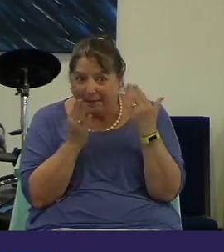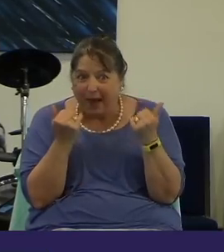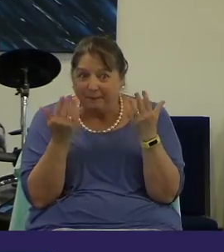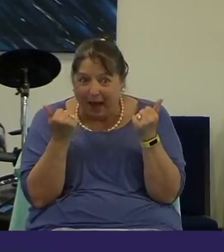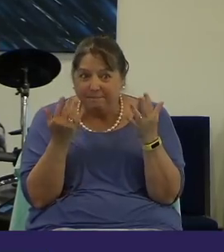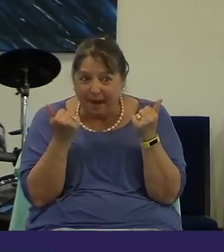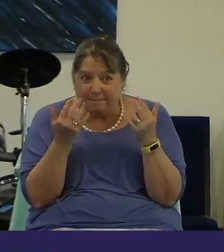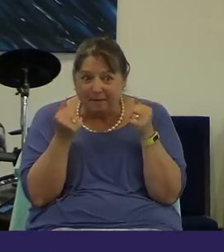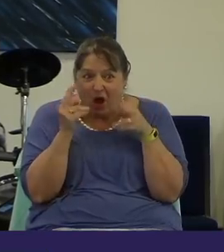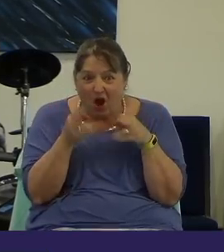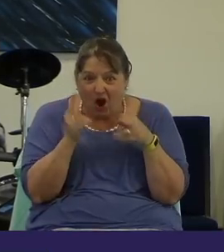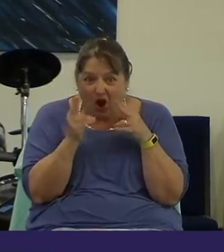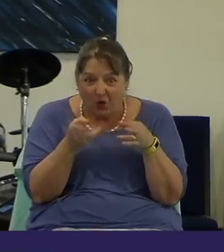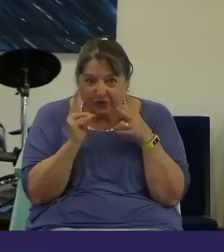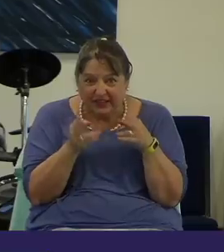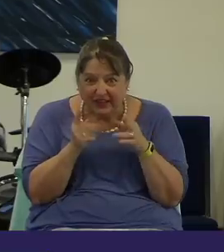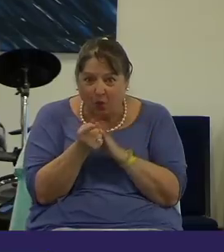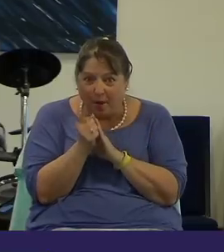Come on, hurry, there's 1 minute.